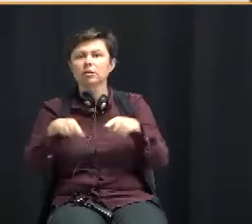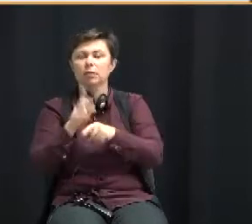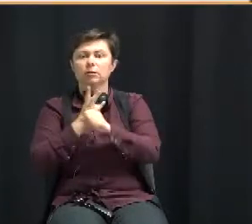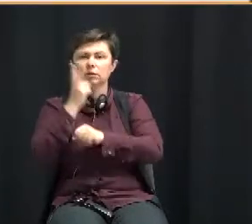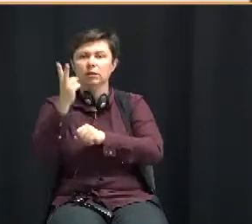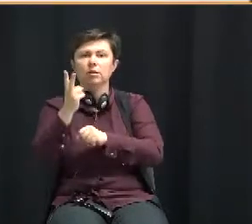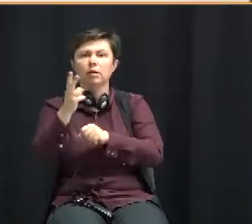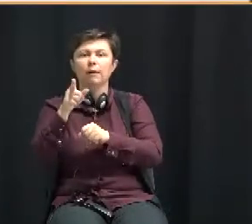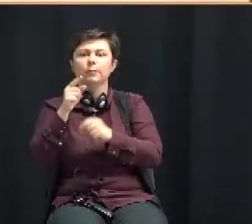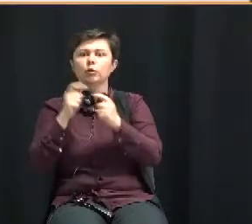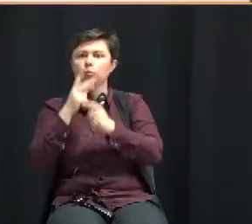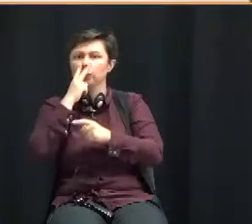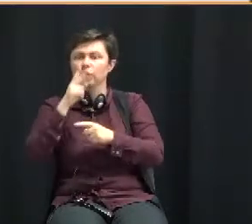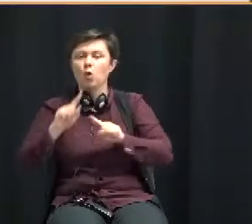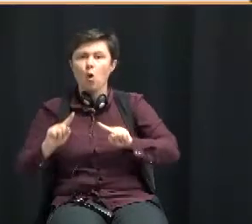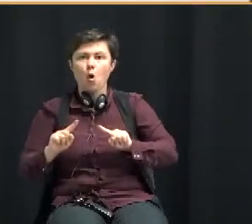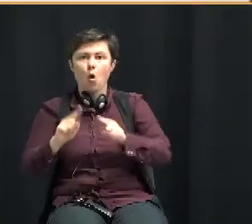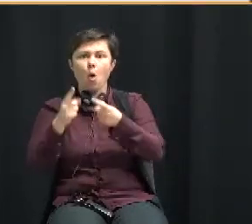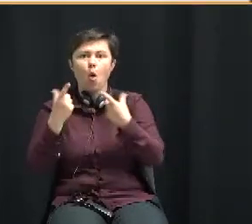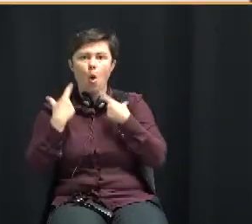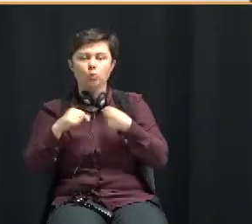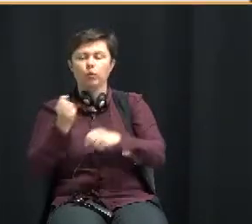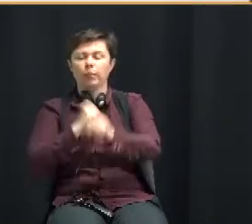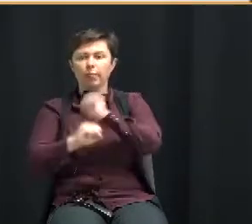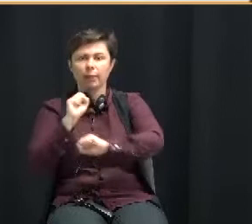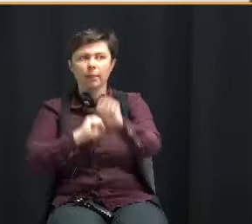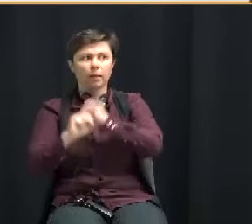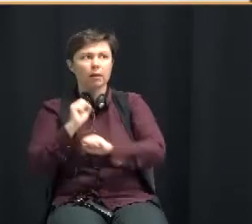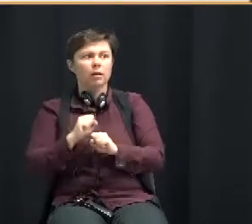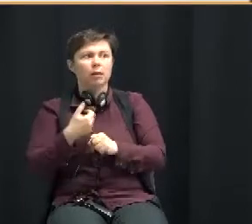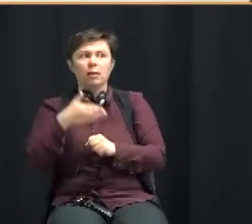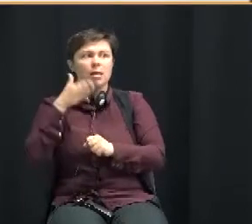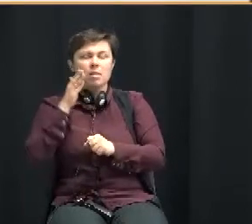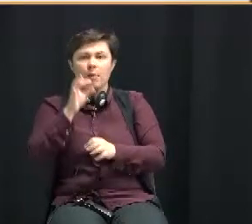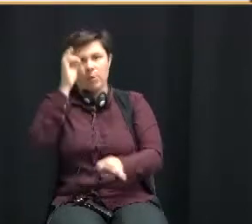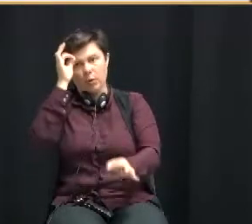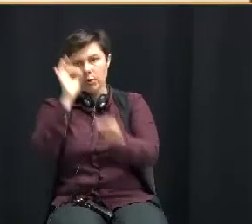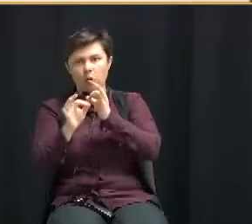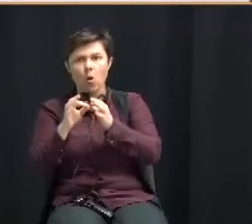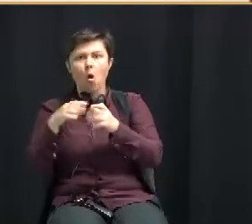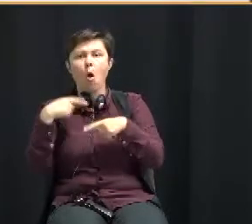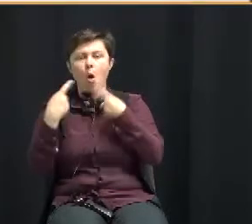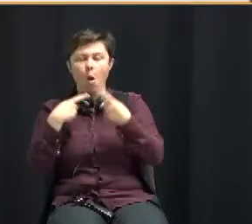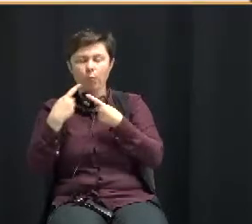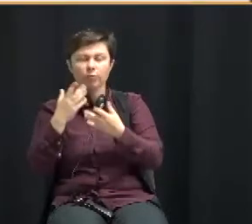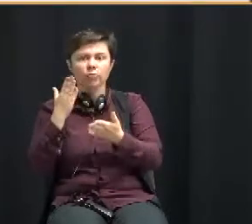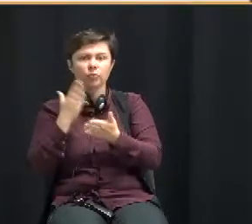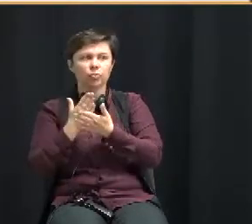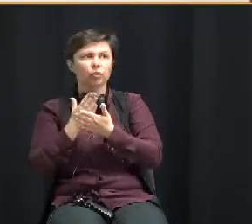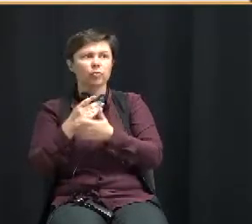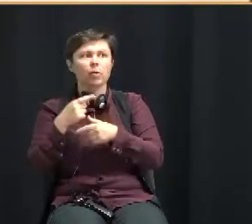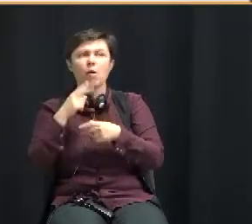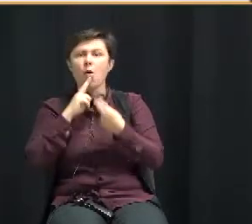Detailed recommendations from the point of view of this. I'm not going now to tell you